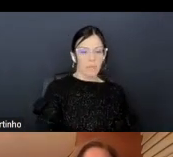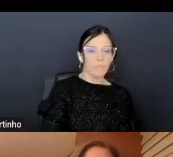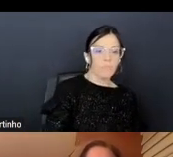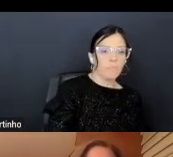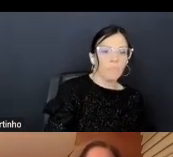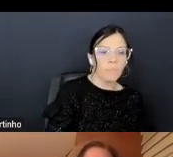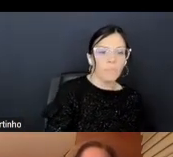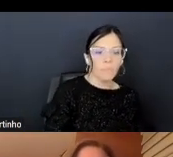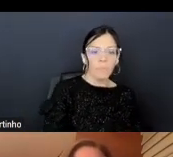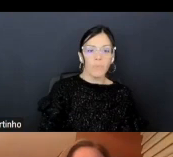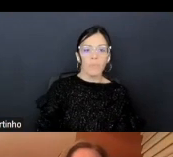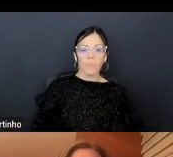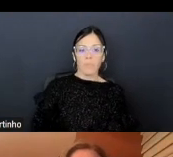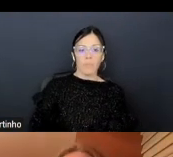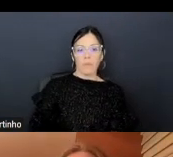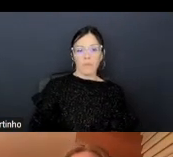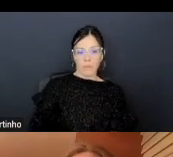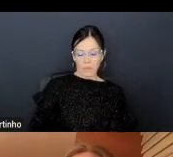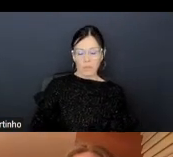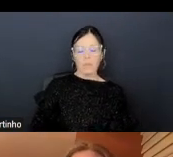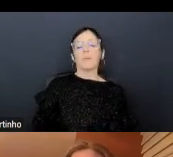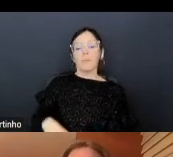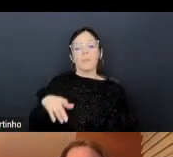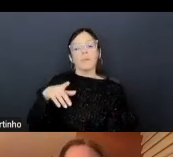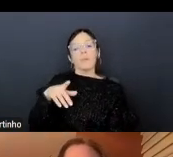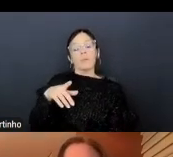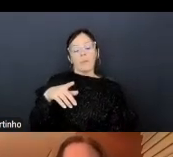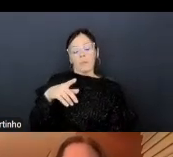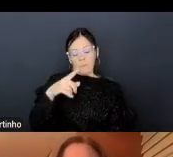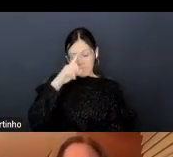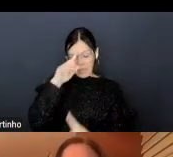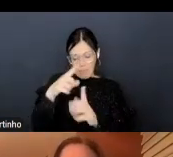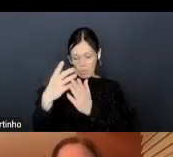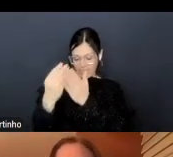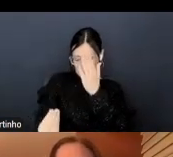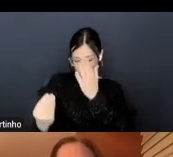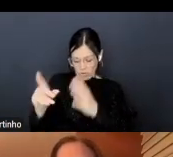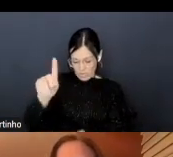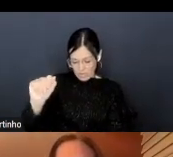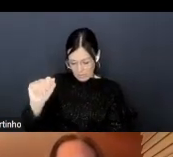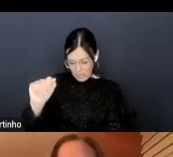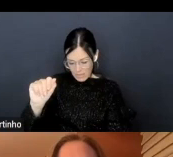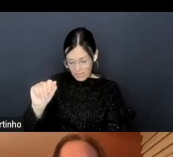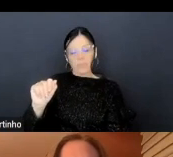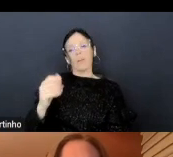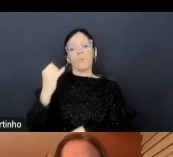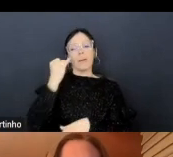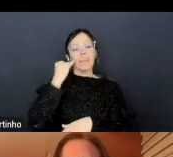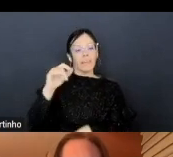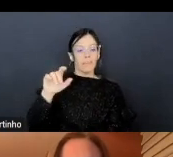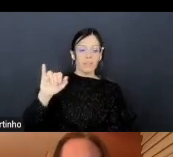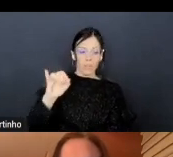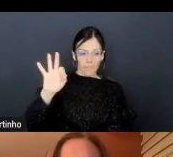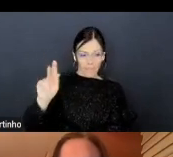disability and finally dis on the theme of disappeared disability so if kennedy kept his condition